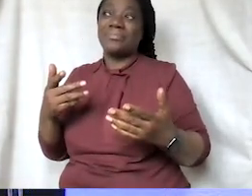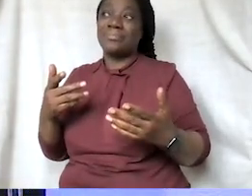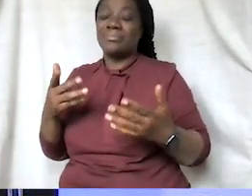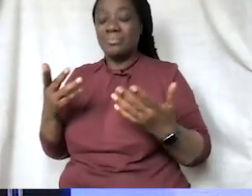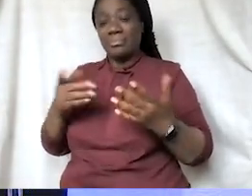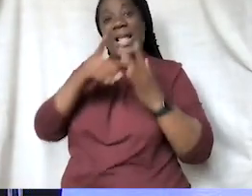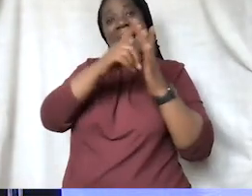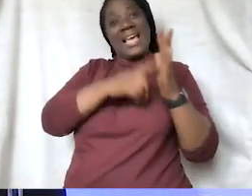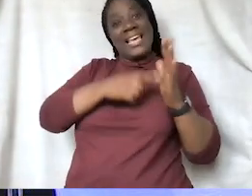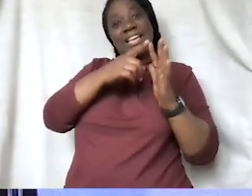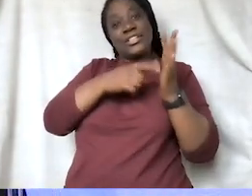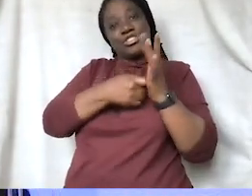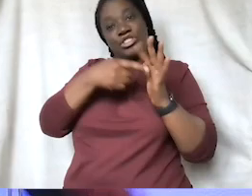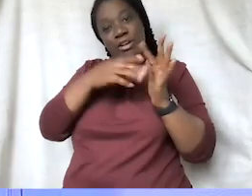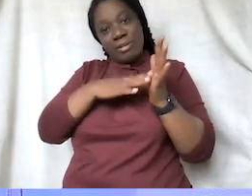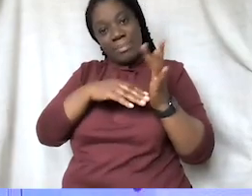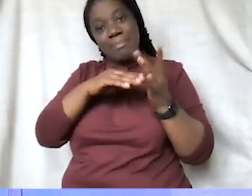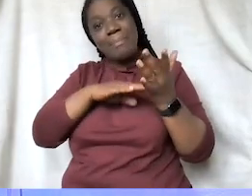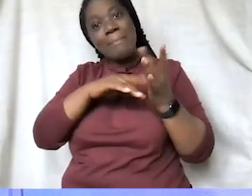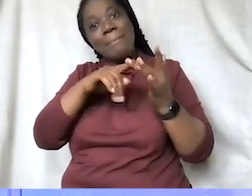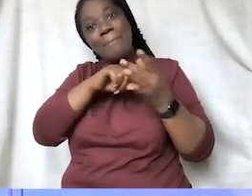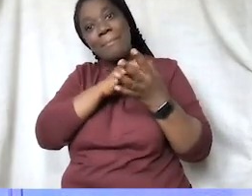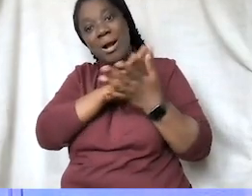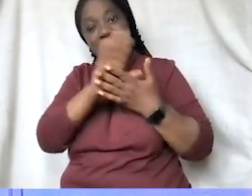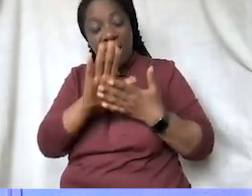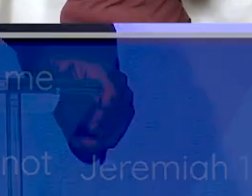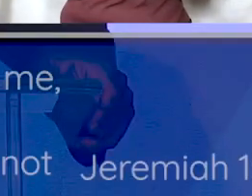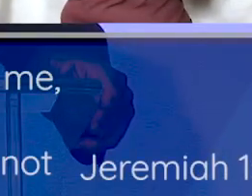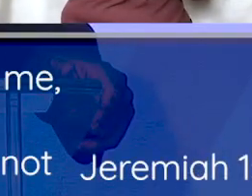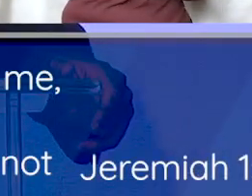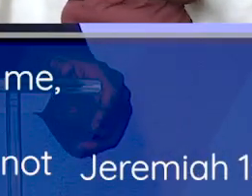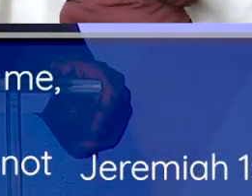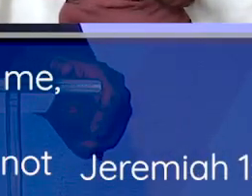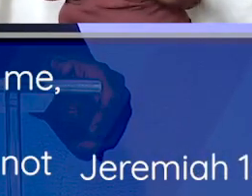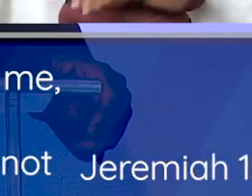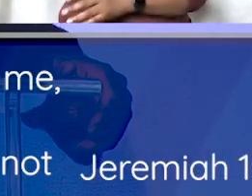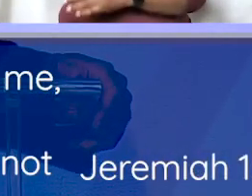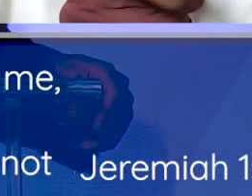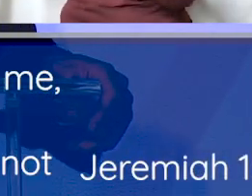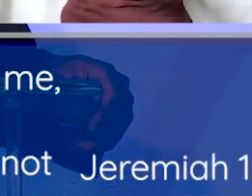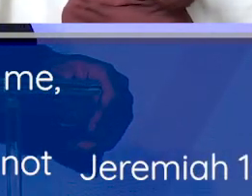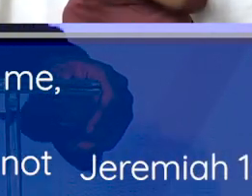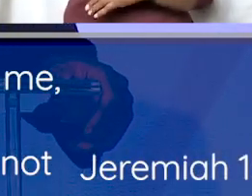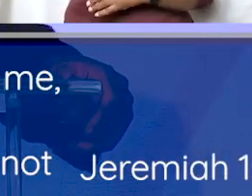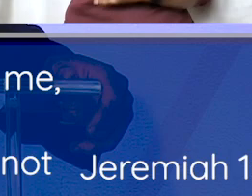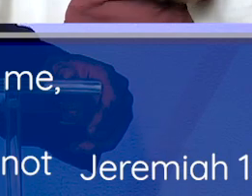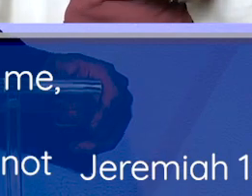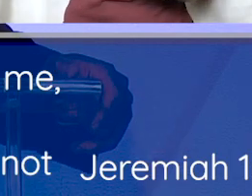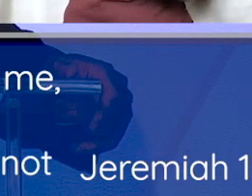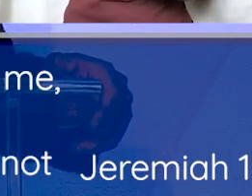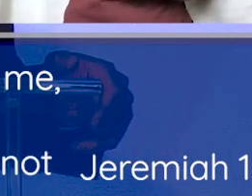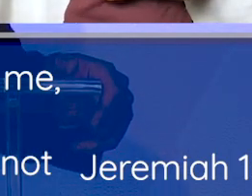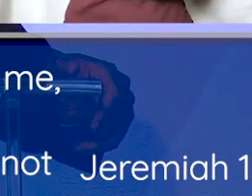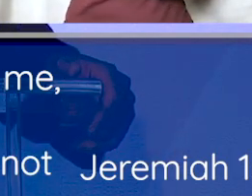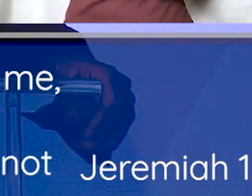In Jeremiah chapter 15, verses 15 onwards, he says, "O Lord, you know,